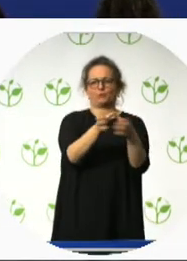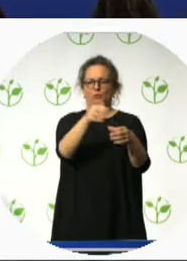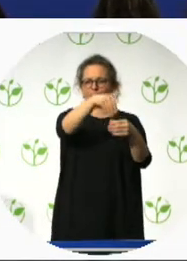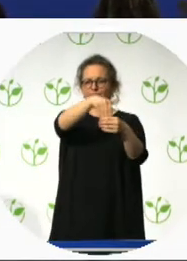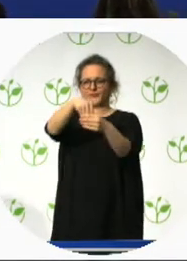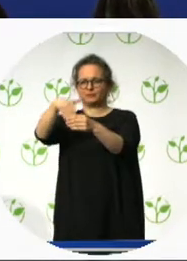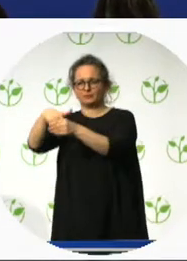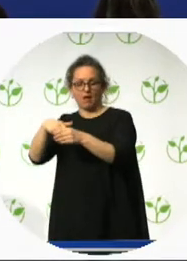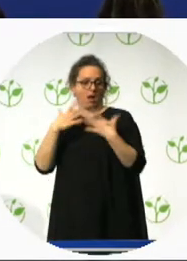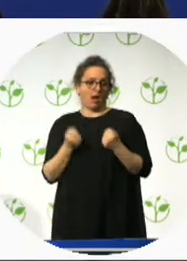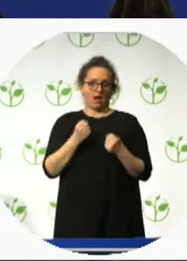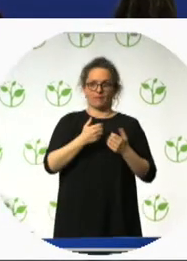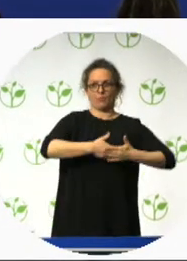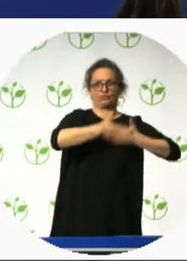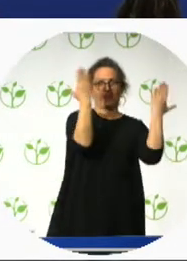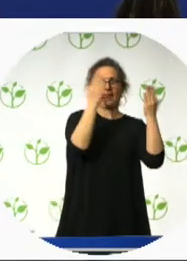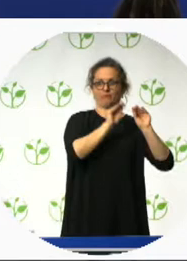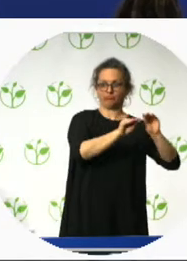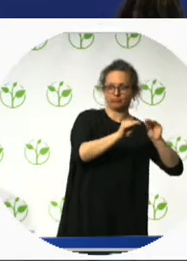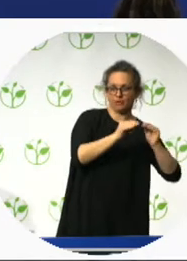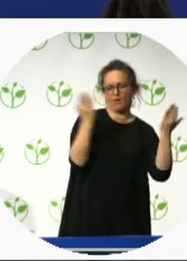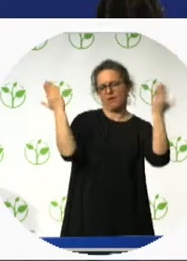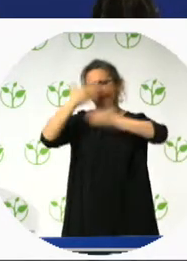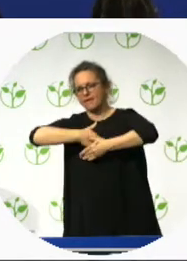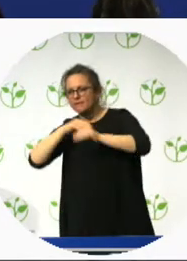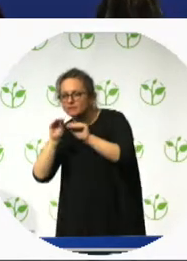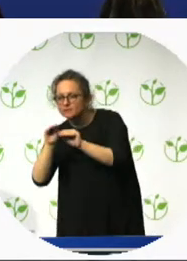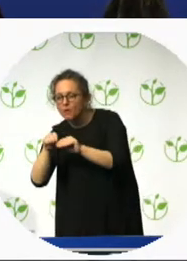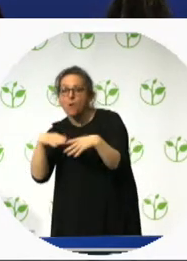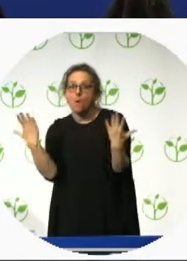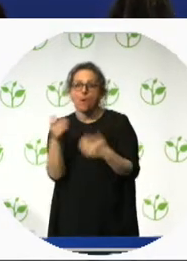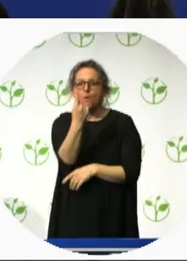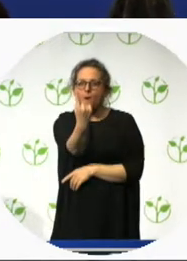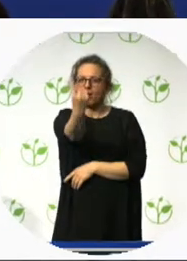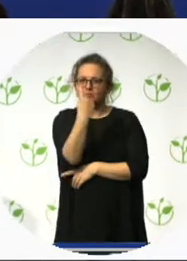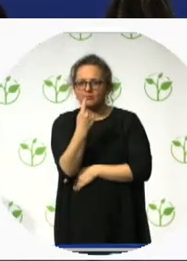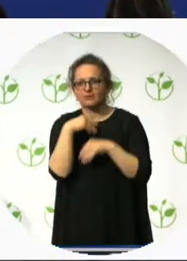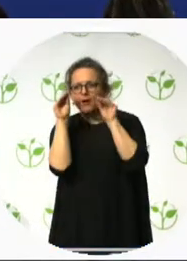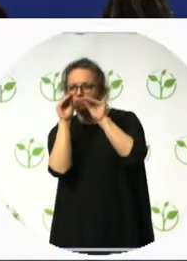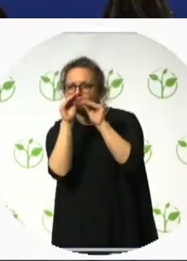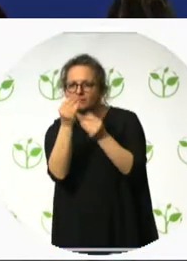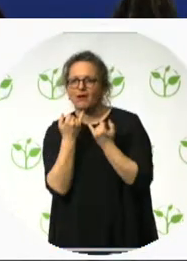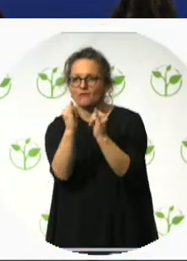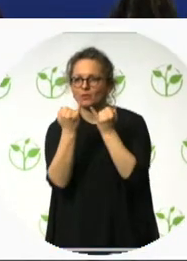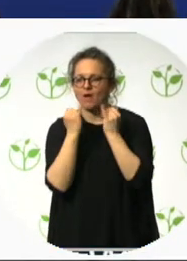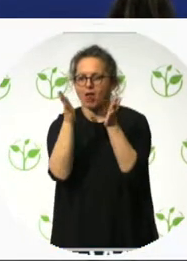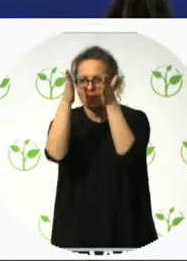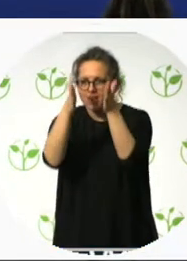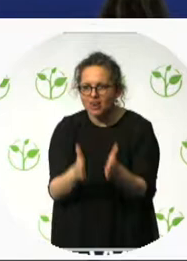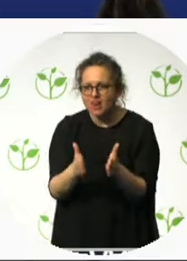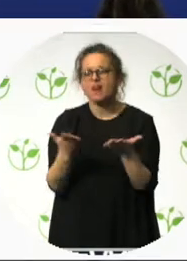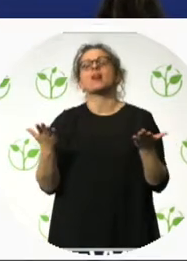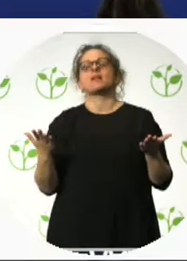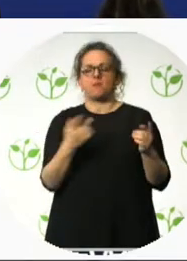workplace. We have different kinds of instructions. For example, individual training, or we